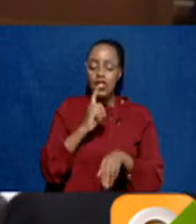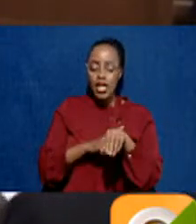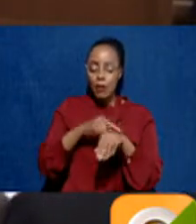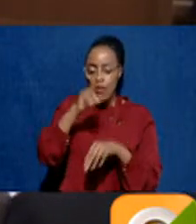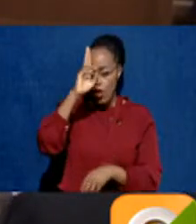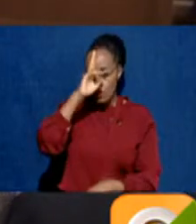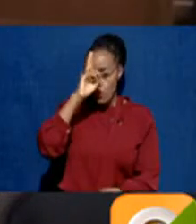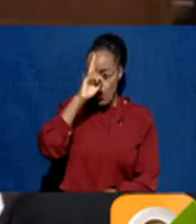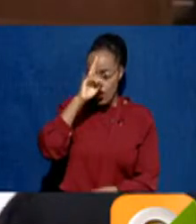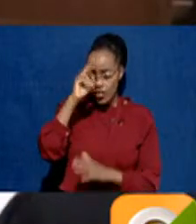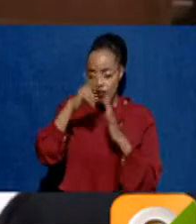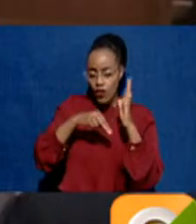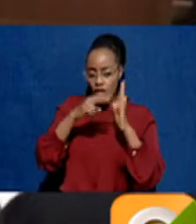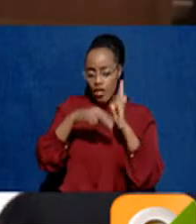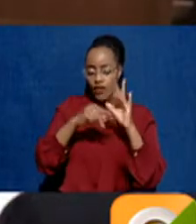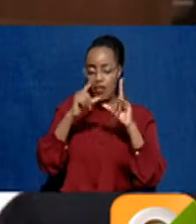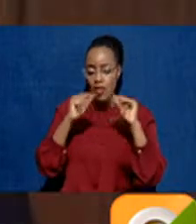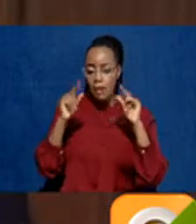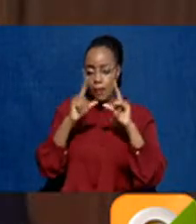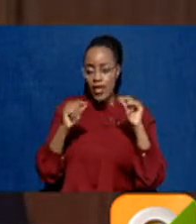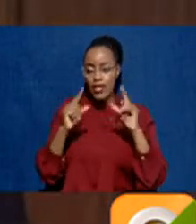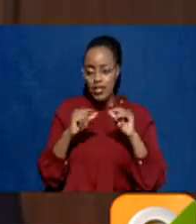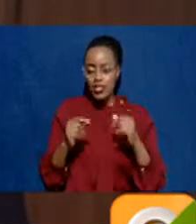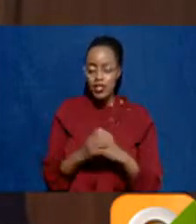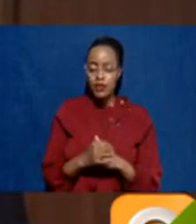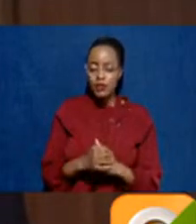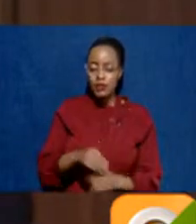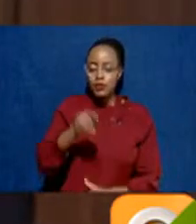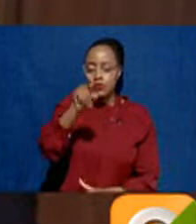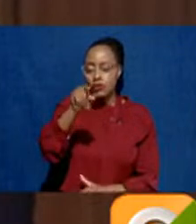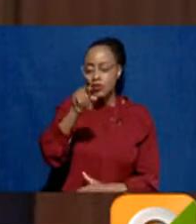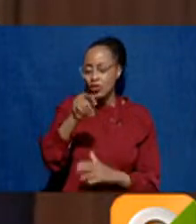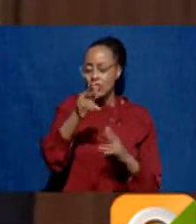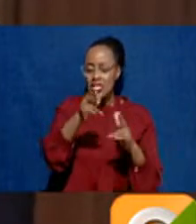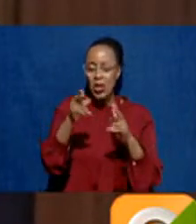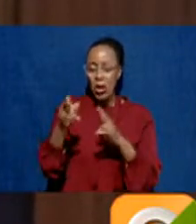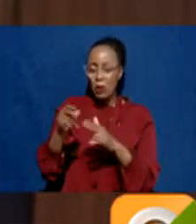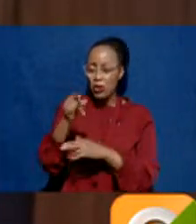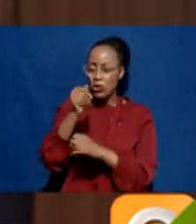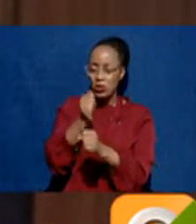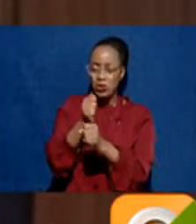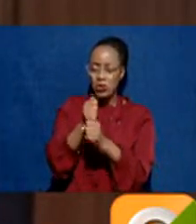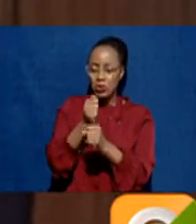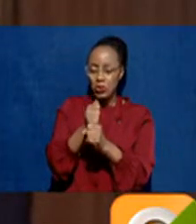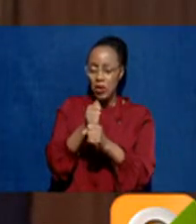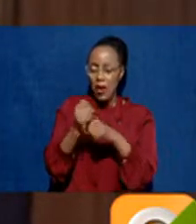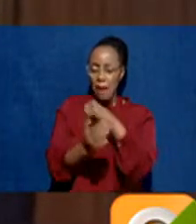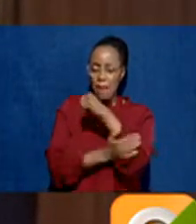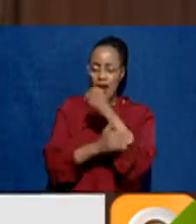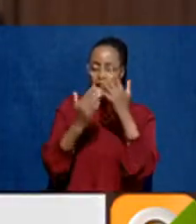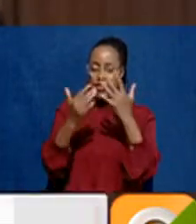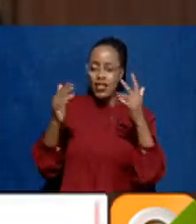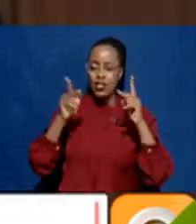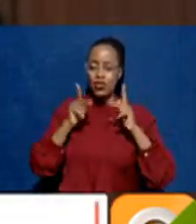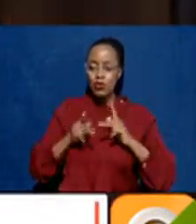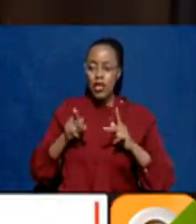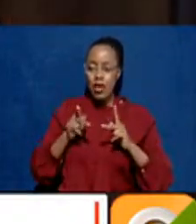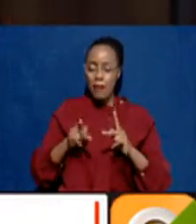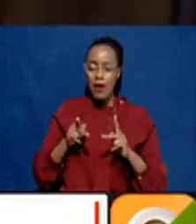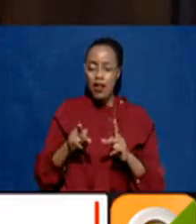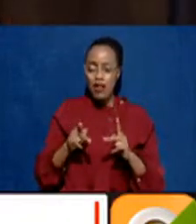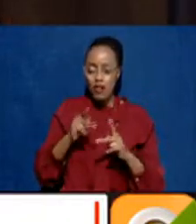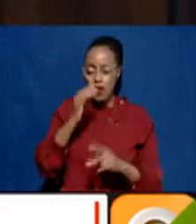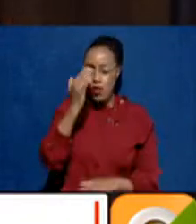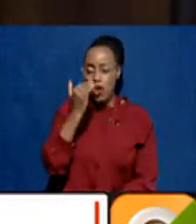Officer Ade read out the texts. "You are used to doing bad things to people